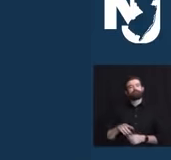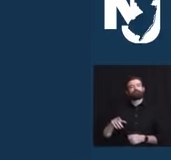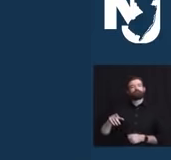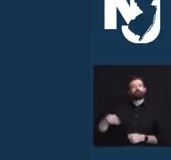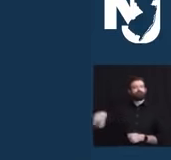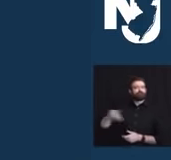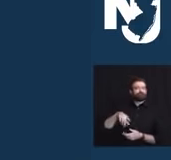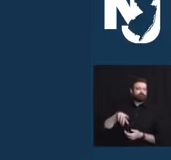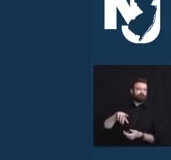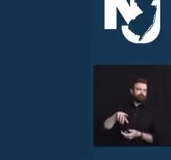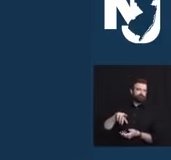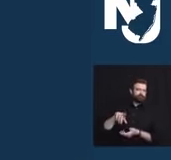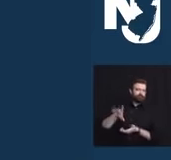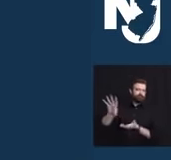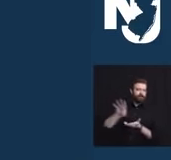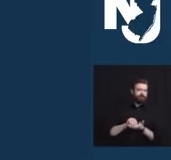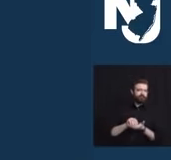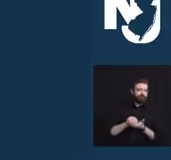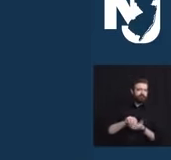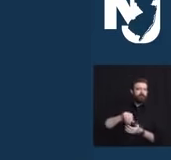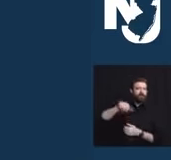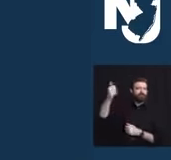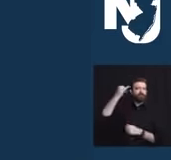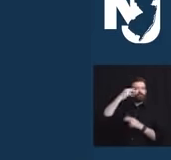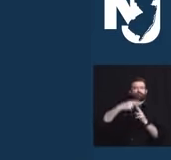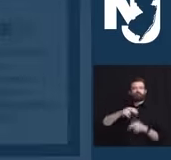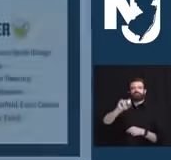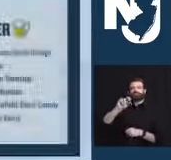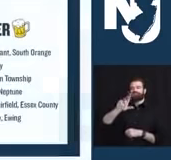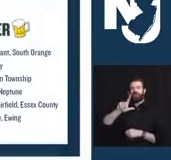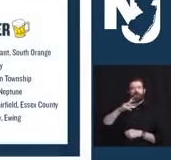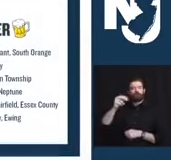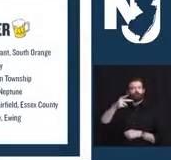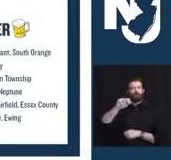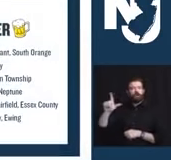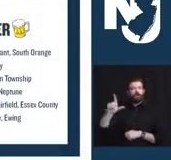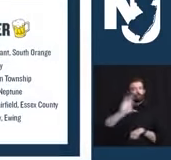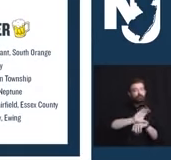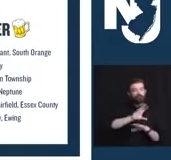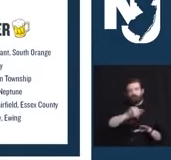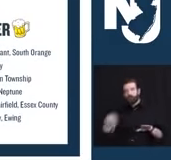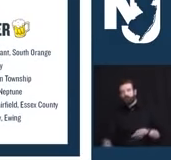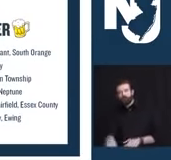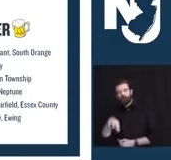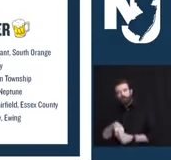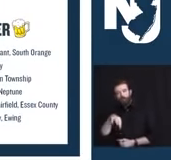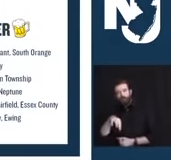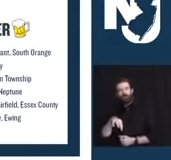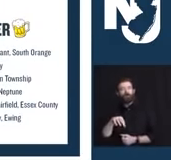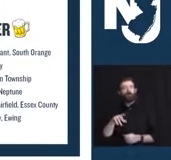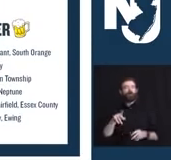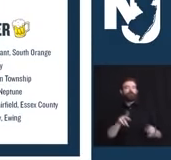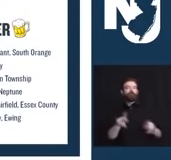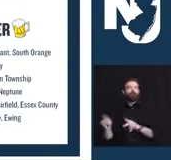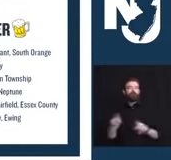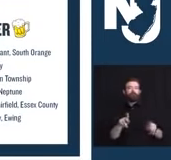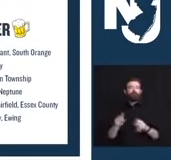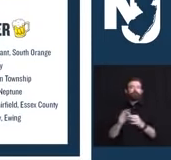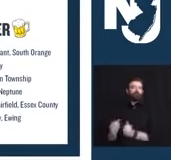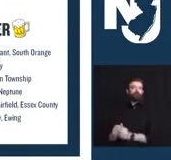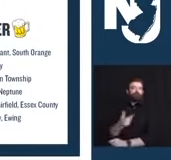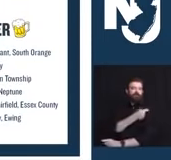is ripped out of that playbook. And finally, perhaps at the other end of the spectrum, Pat, we're not going to be afraid to try new